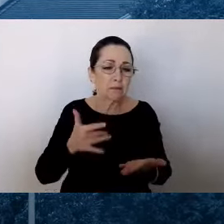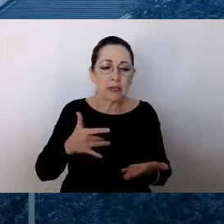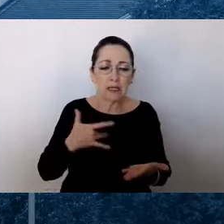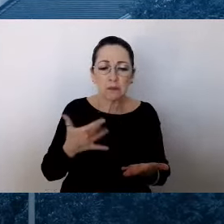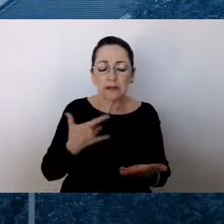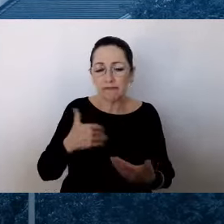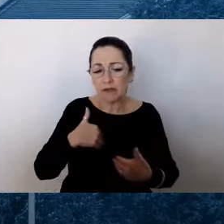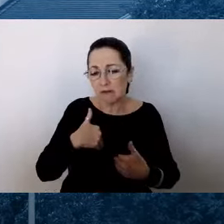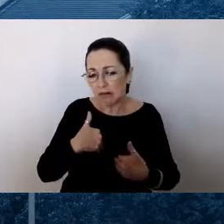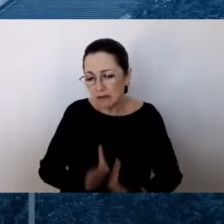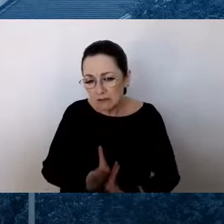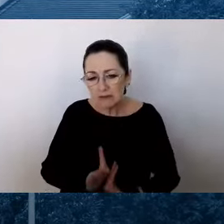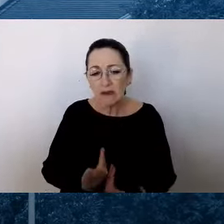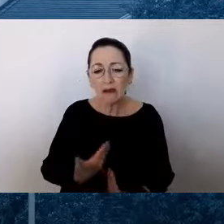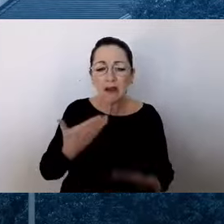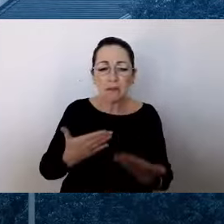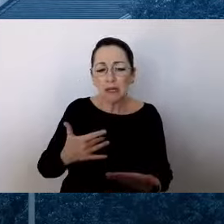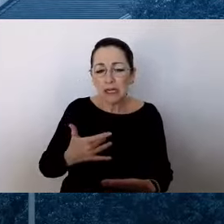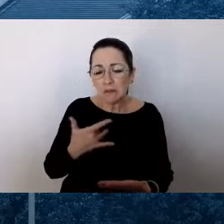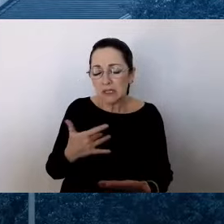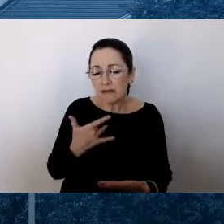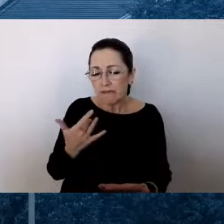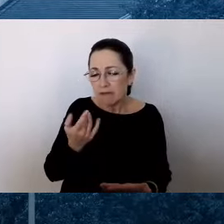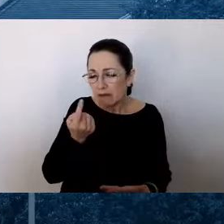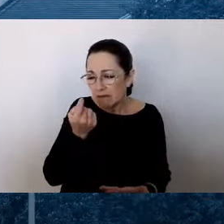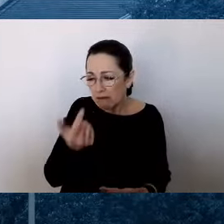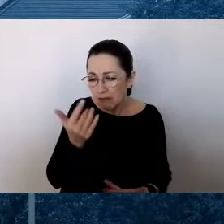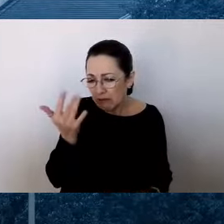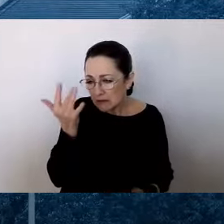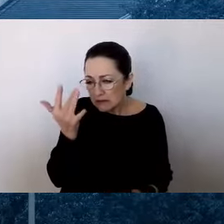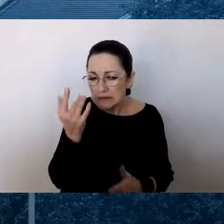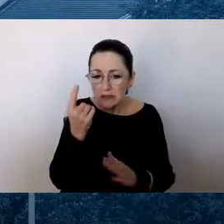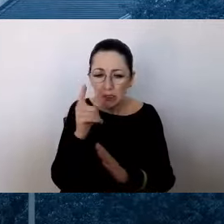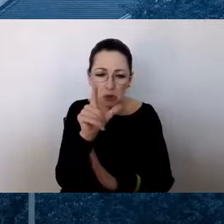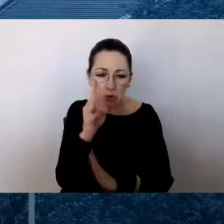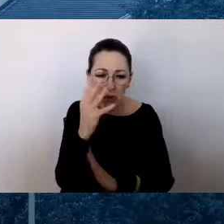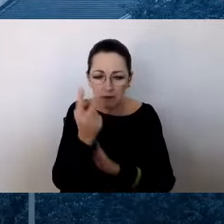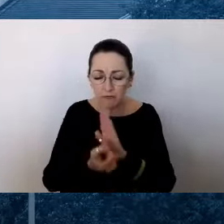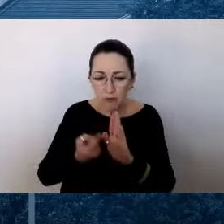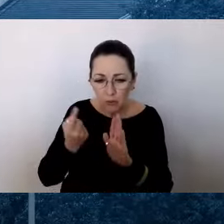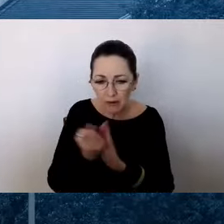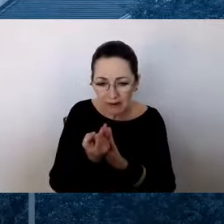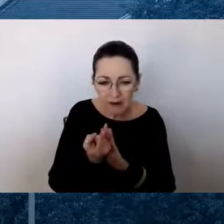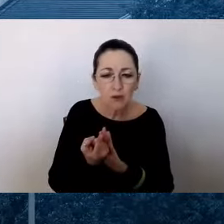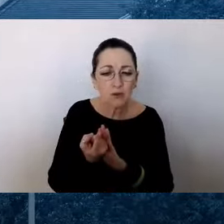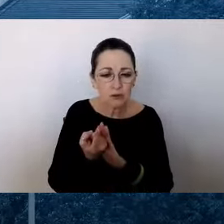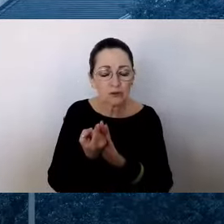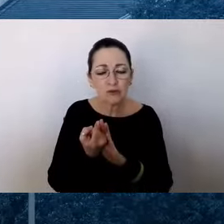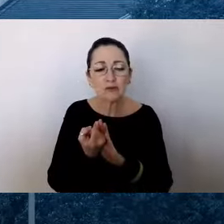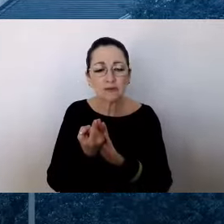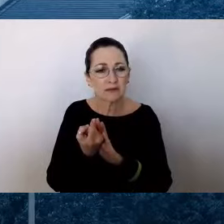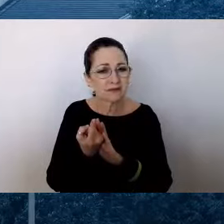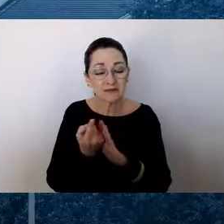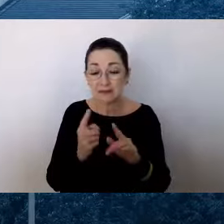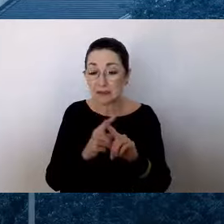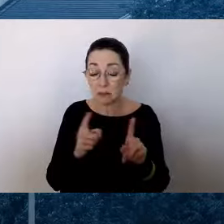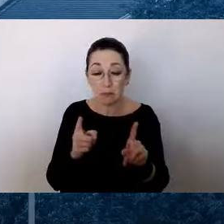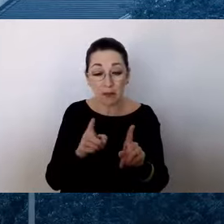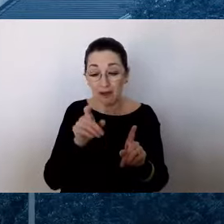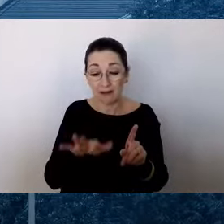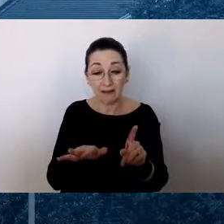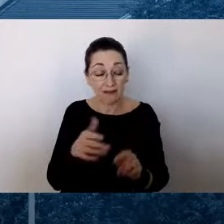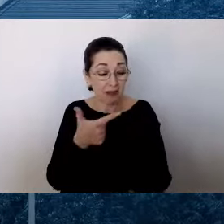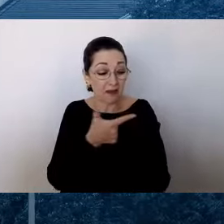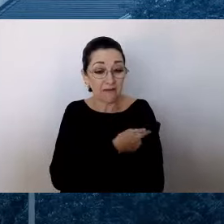so after you get the vaccine. But for the most part, these vaccines are well